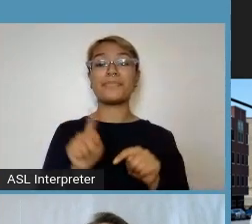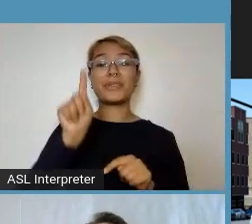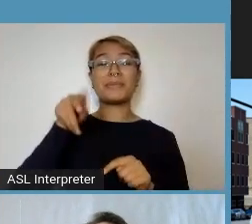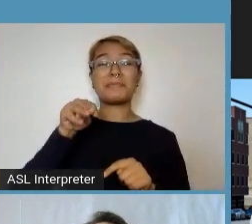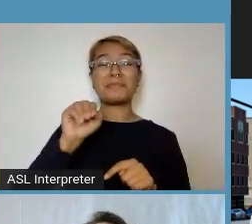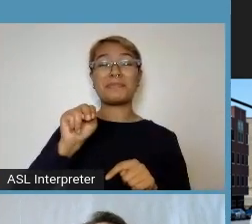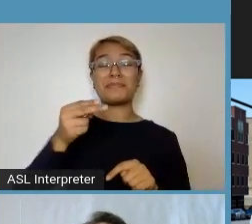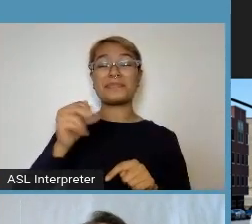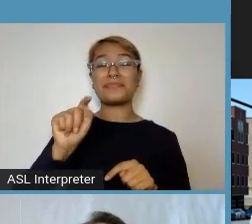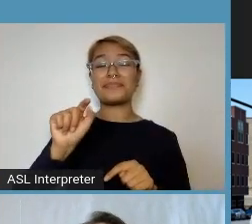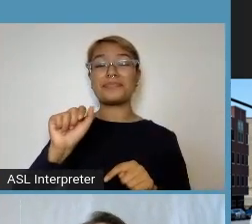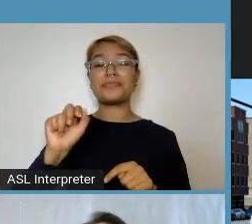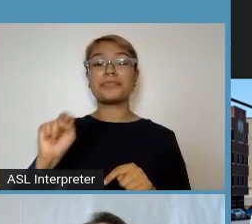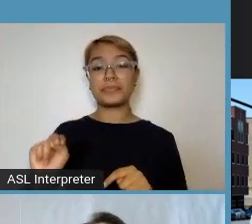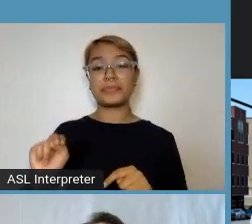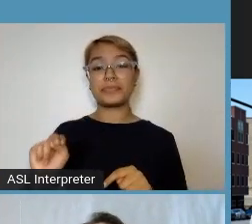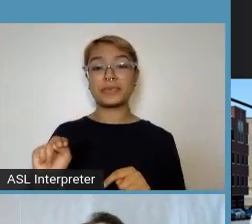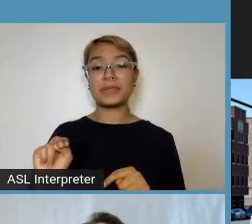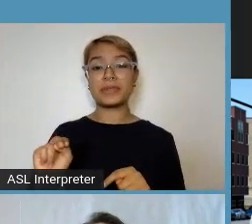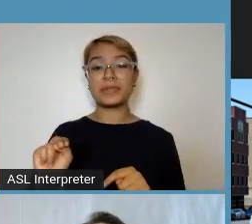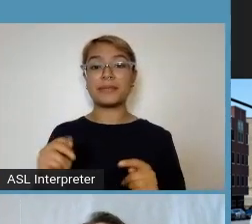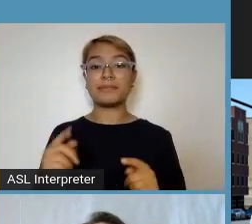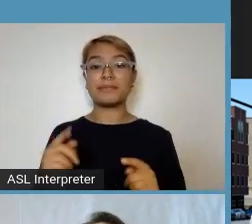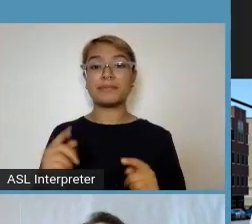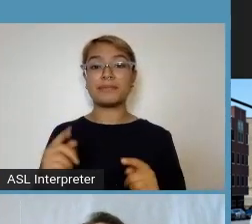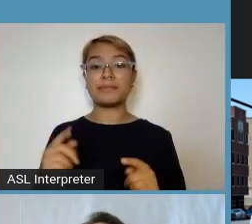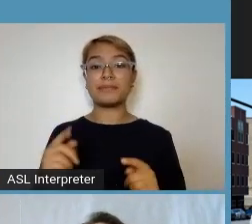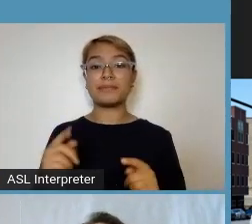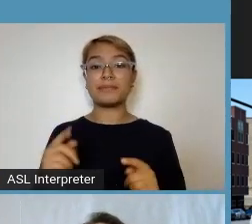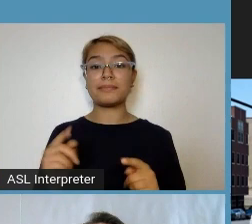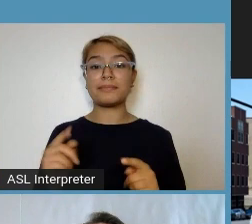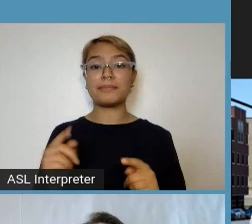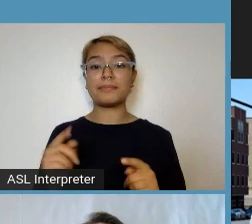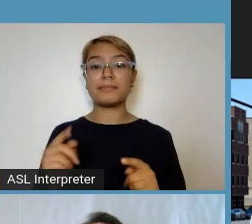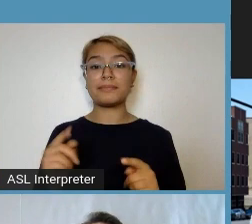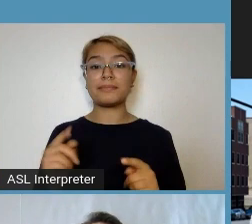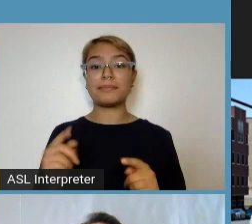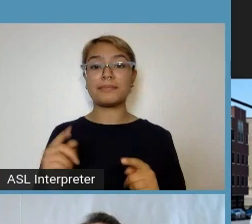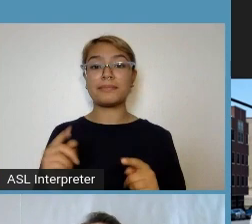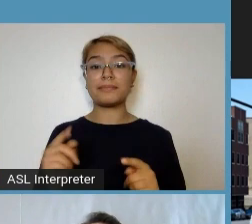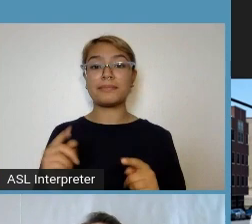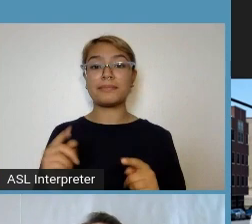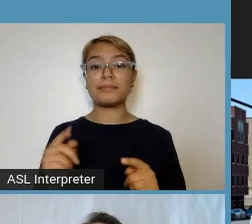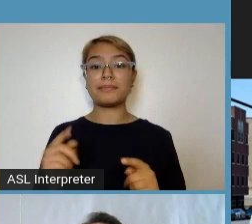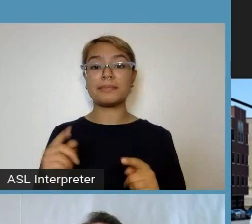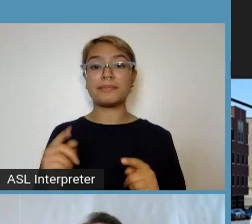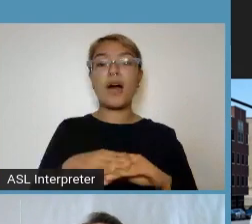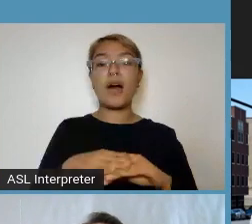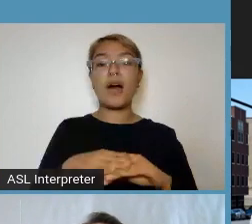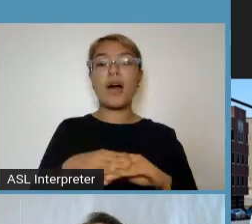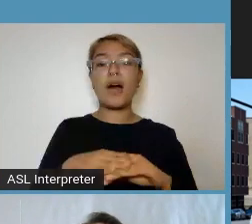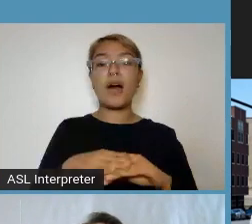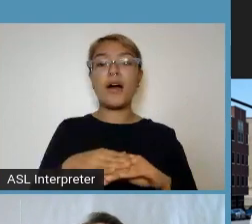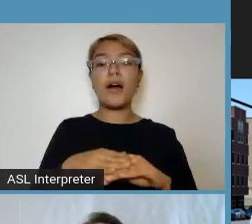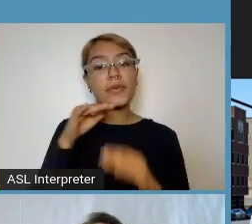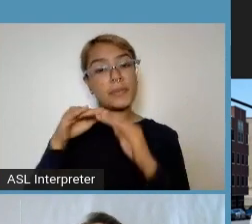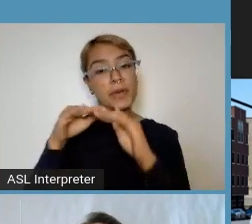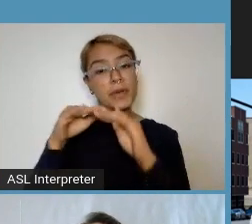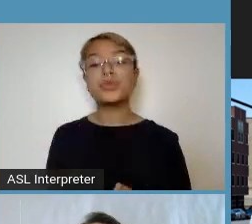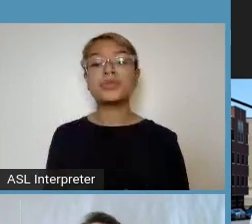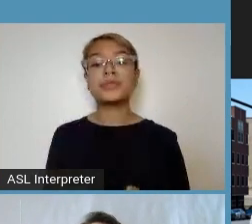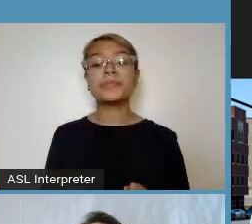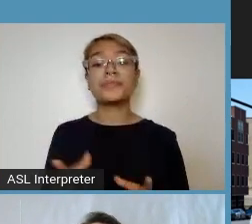Republic and several images of our community members on the grounds of the farmhouse. Community members include Indigenous,